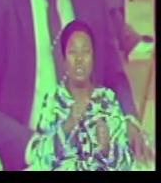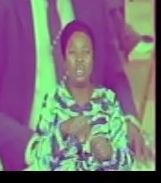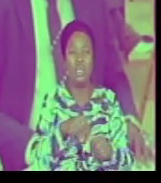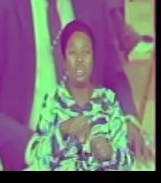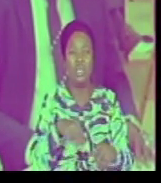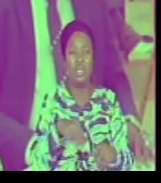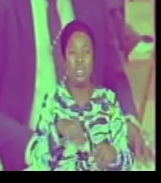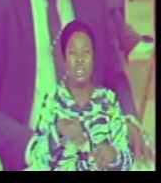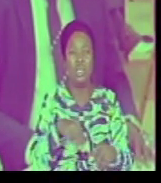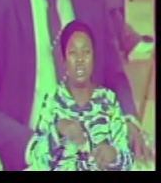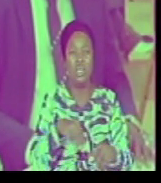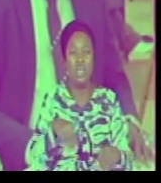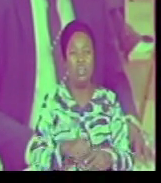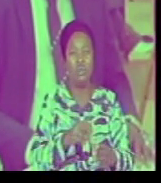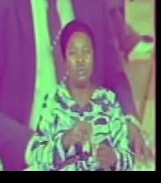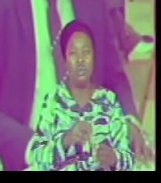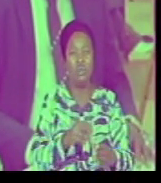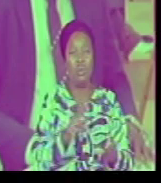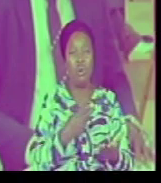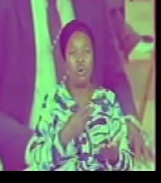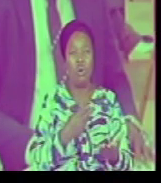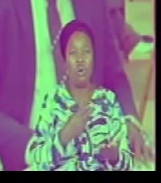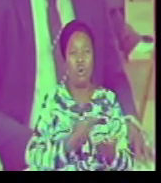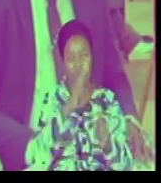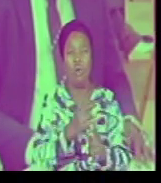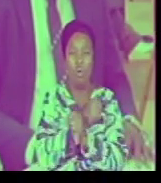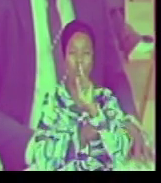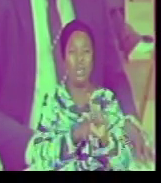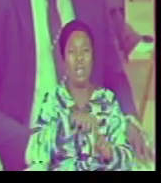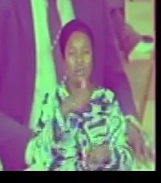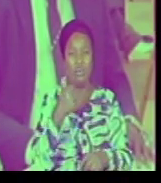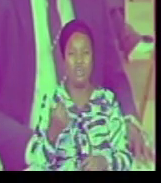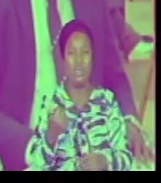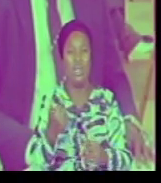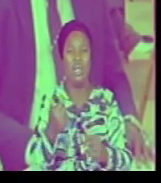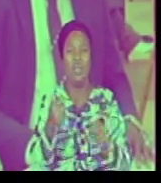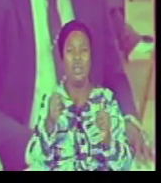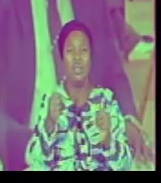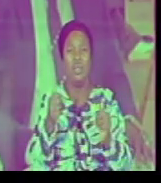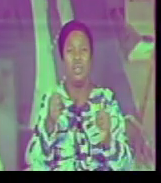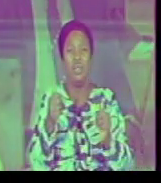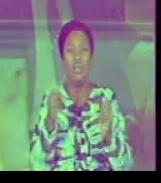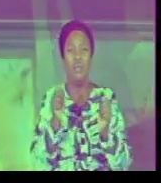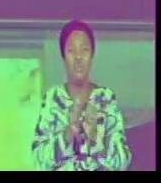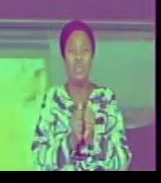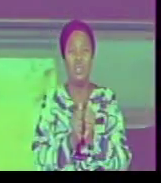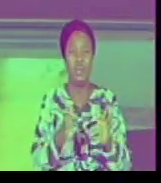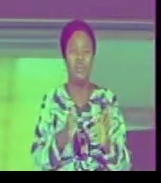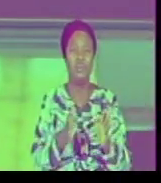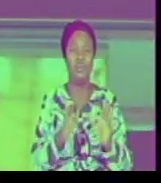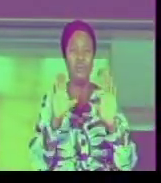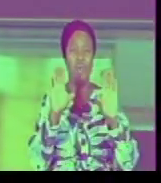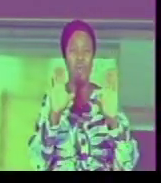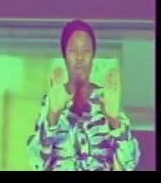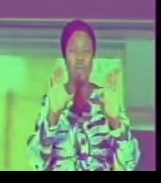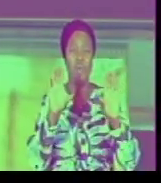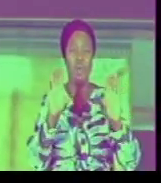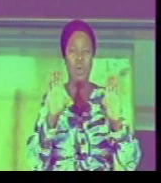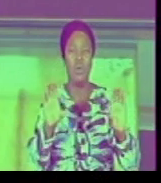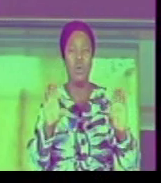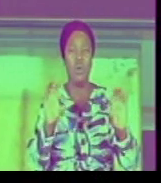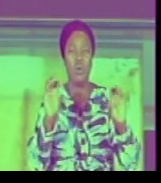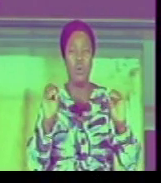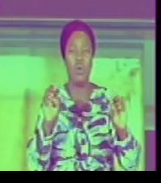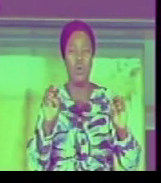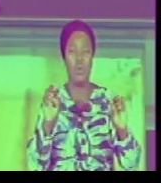without competition. Without competition. As if, you know, go back to the restaurant